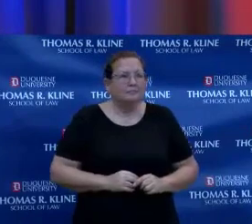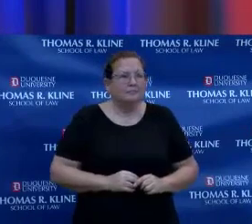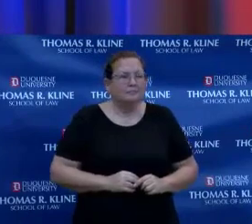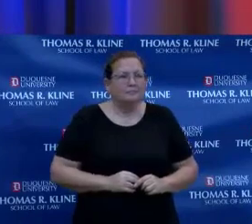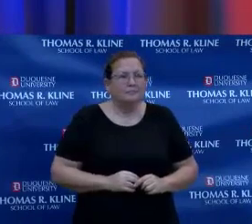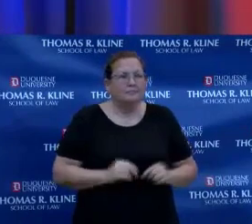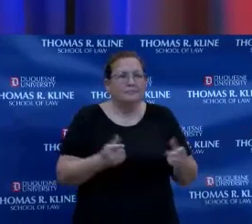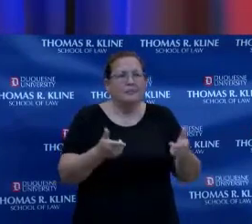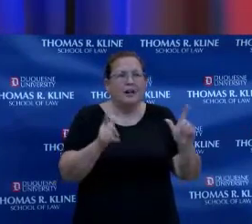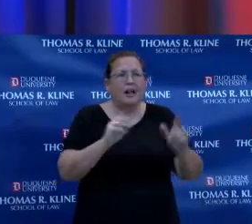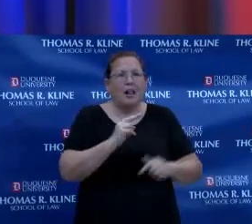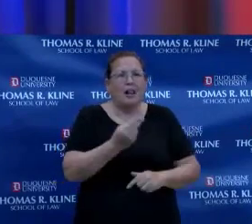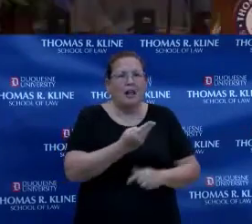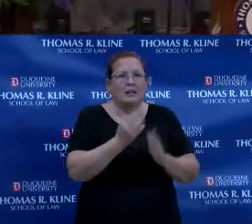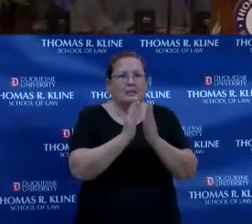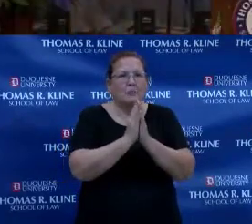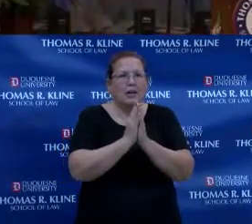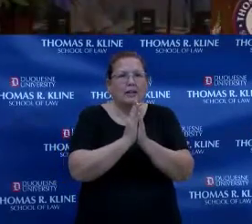Let us pray.